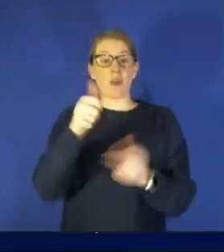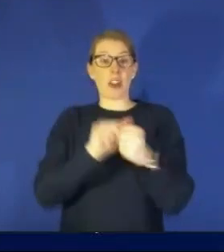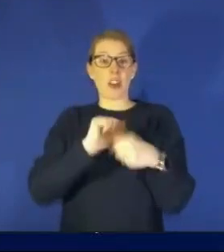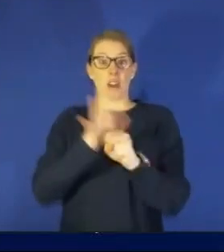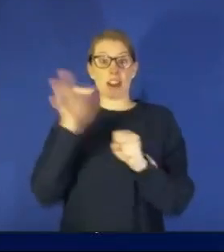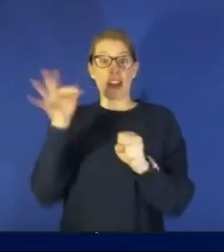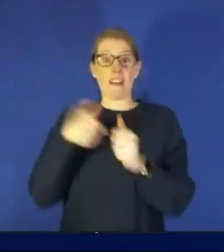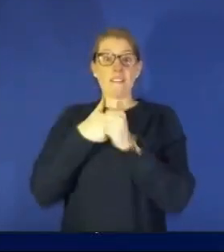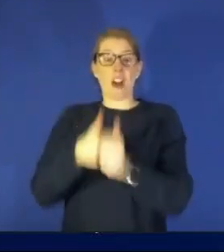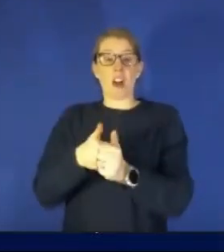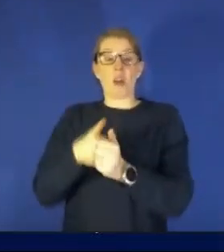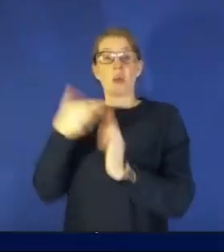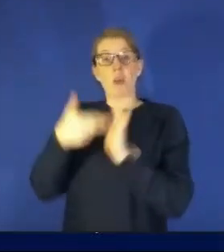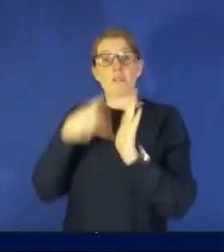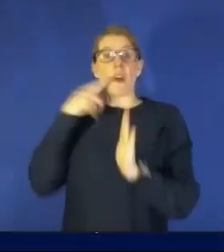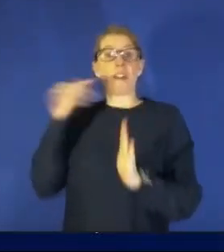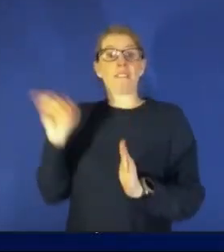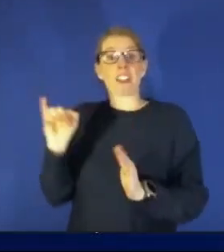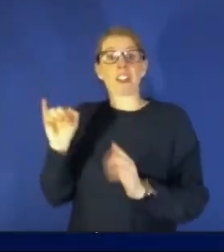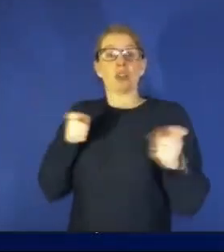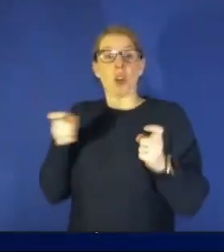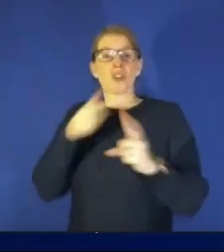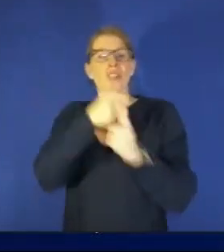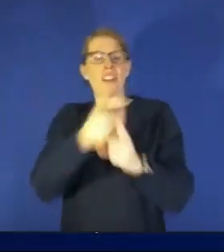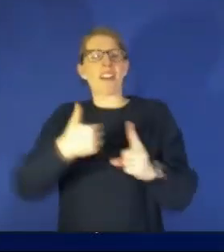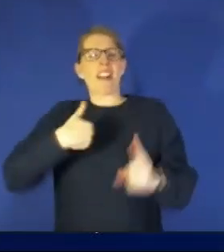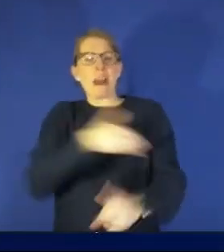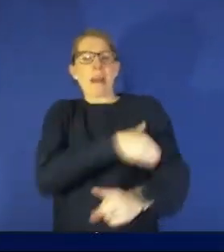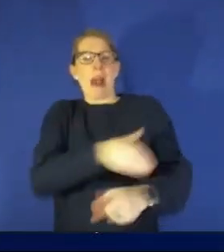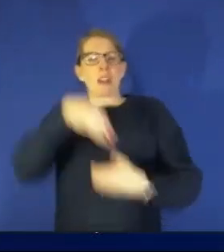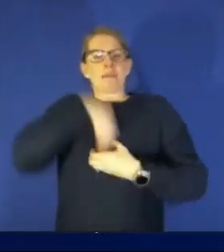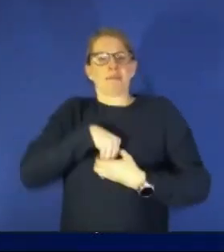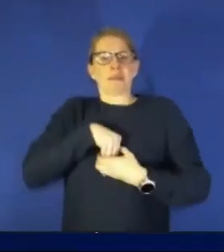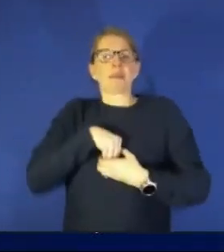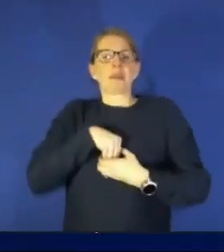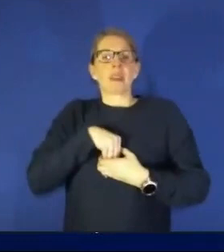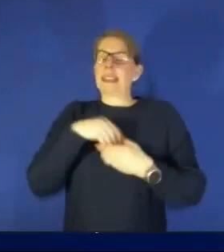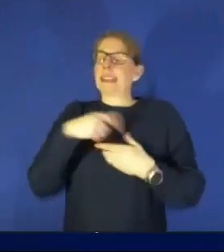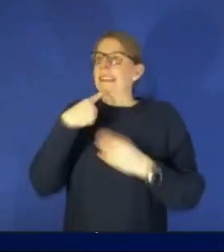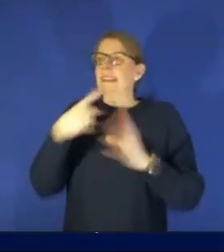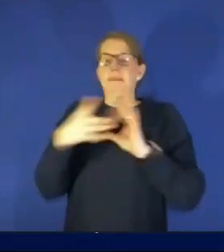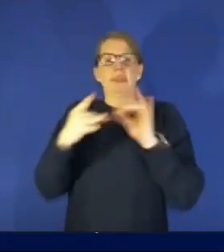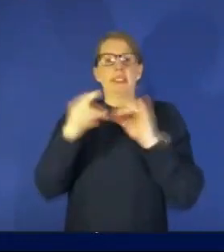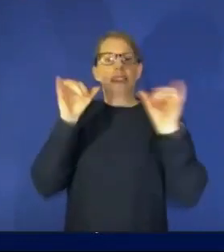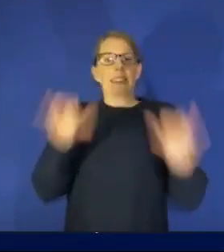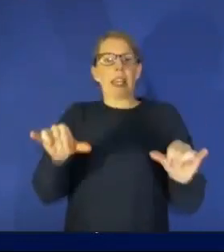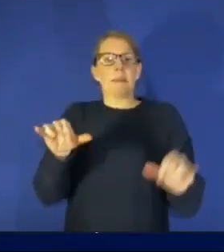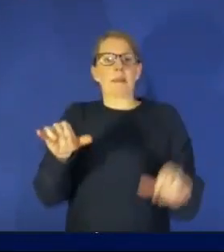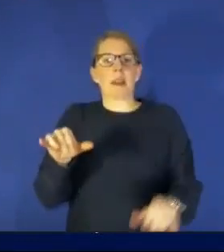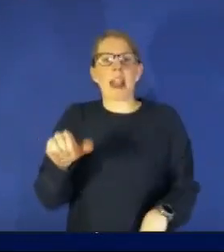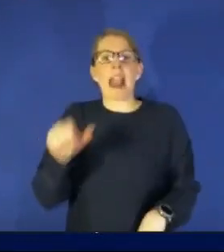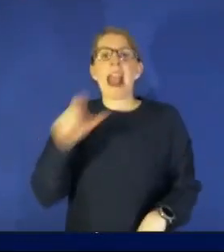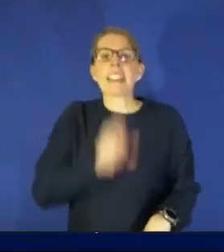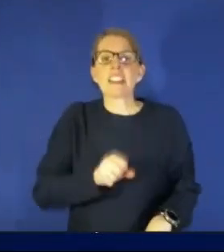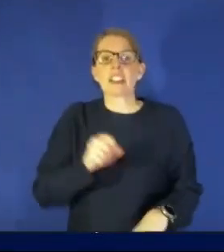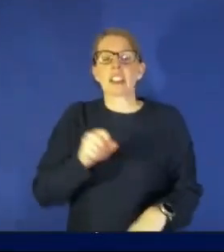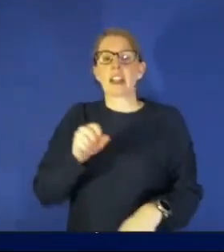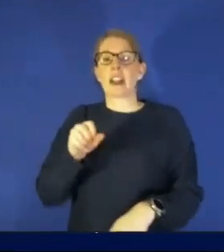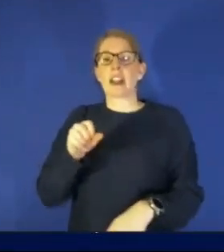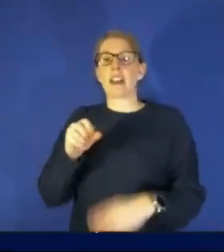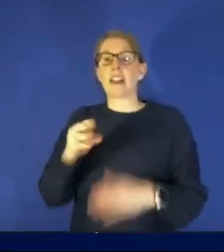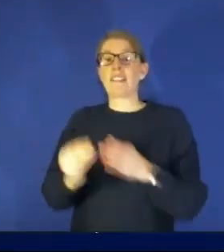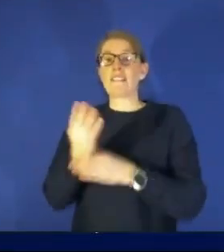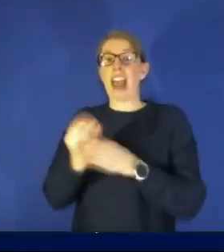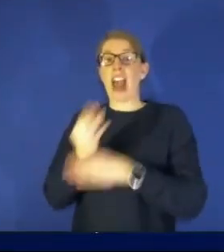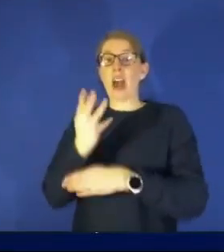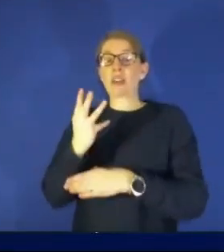infection control, that you have the power. It's within you. And I'm going to tell you the same thing about aging. The fountain of youth isn't